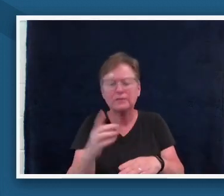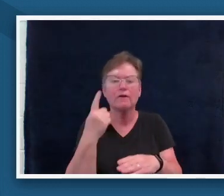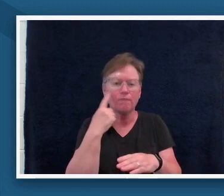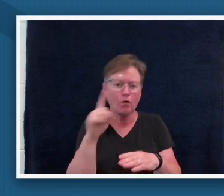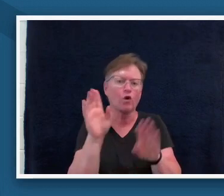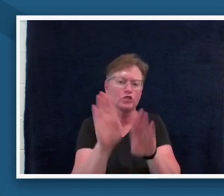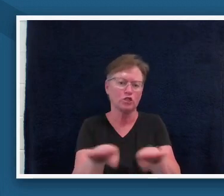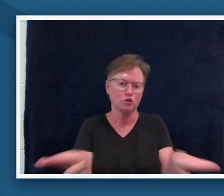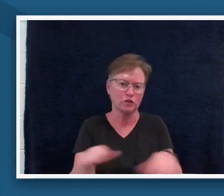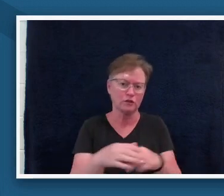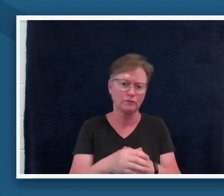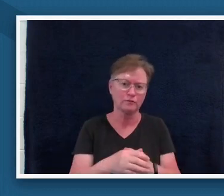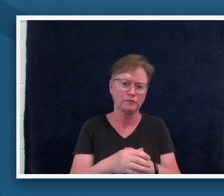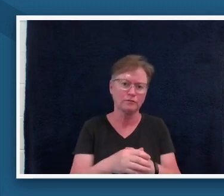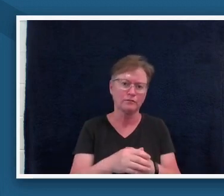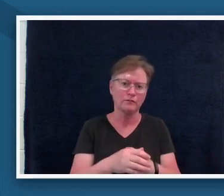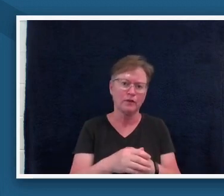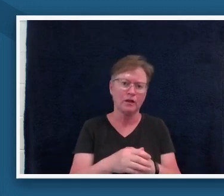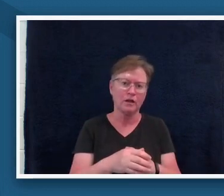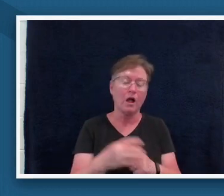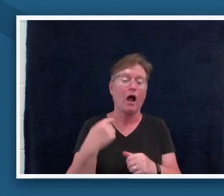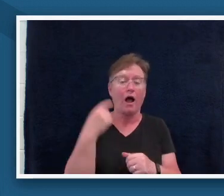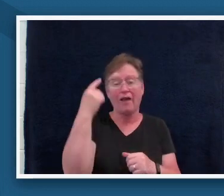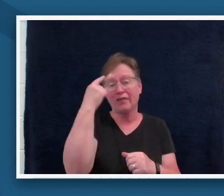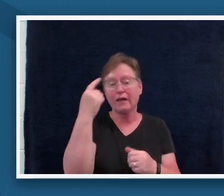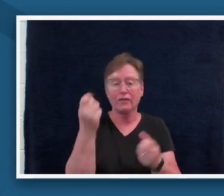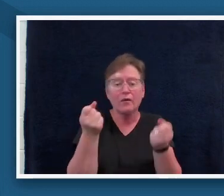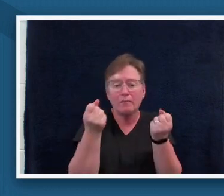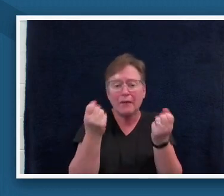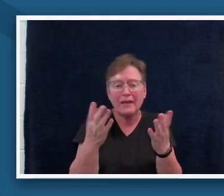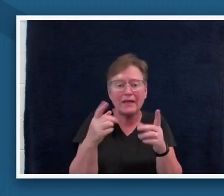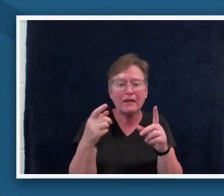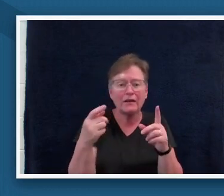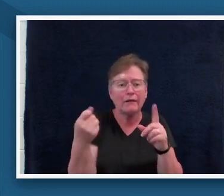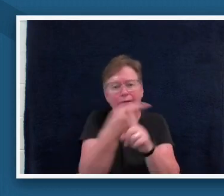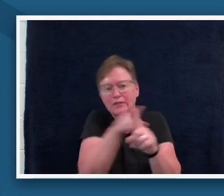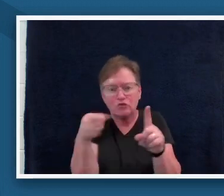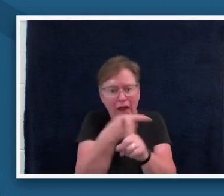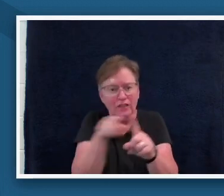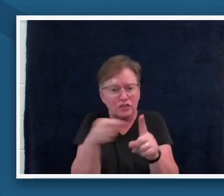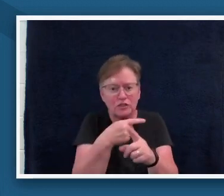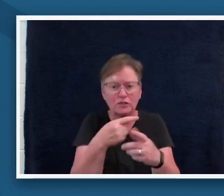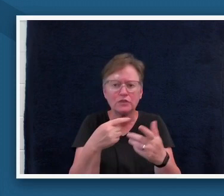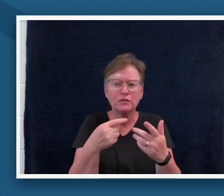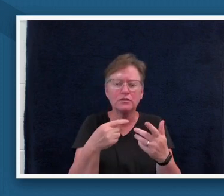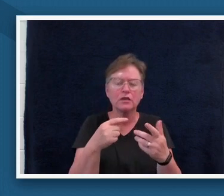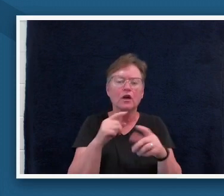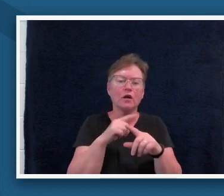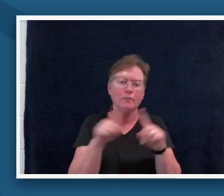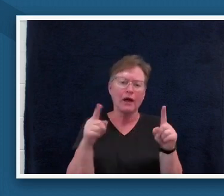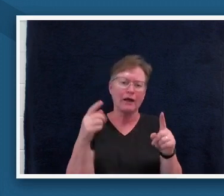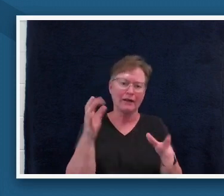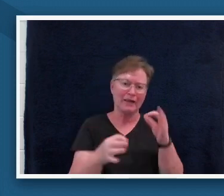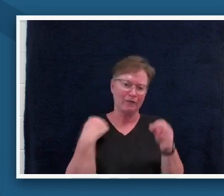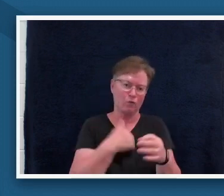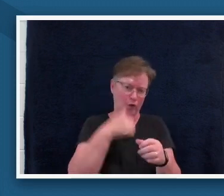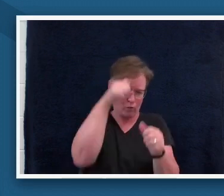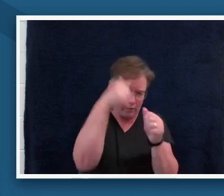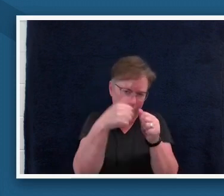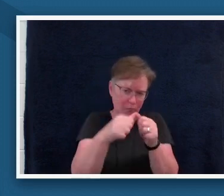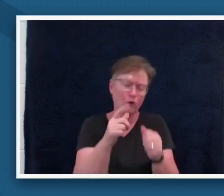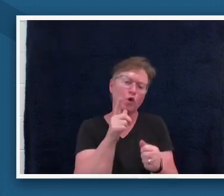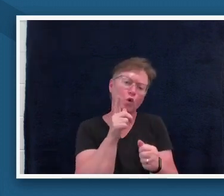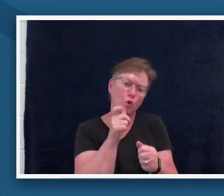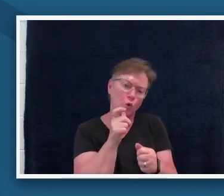that there have been and can be many distractions to get us away from it, but remember who we are in the business to serve.